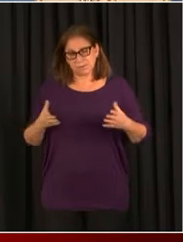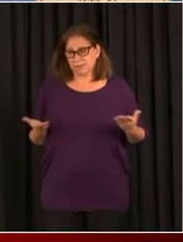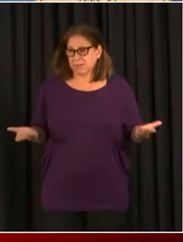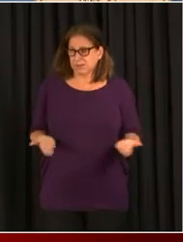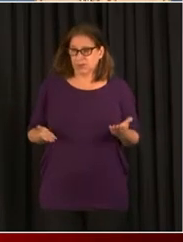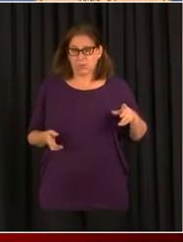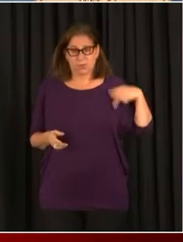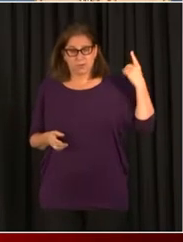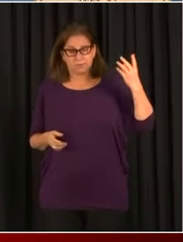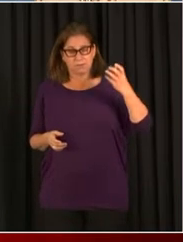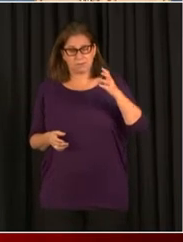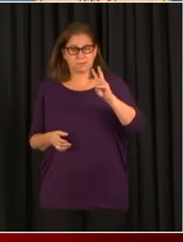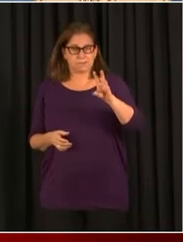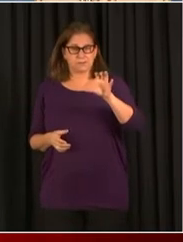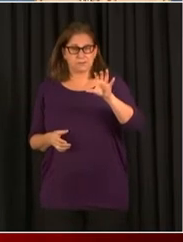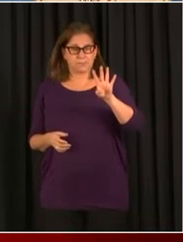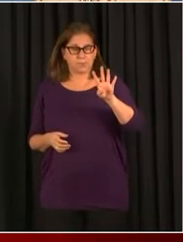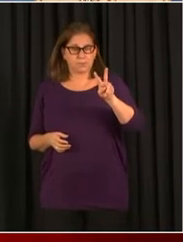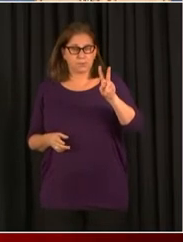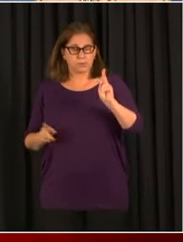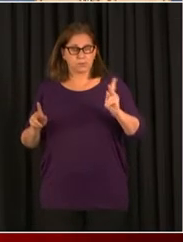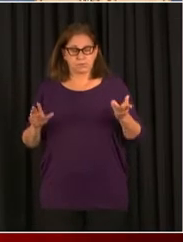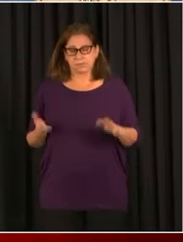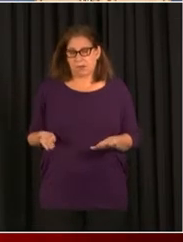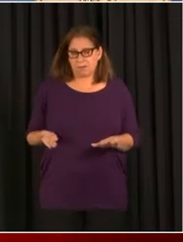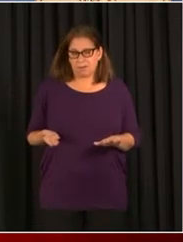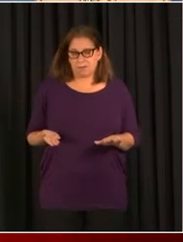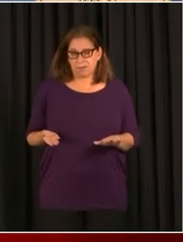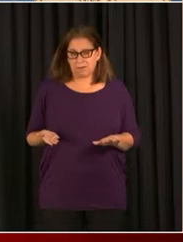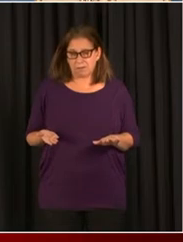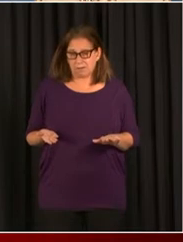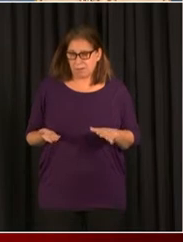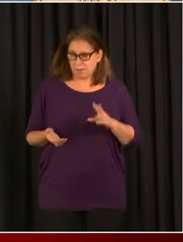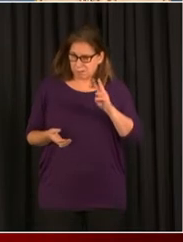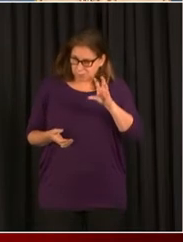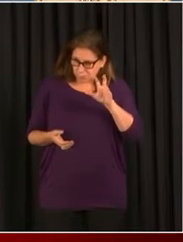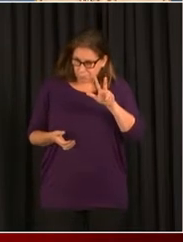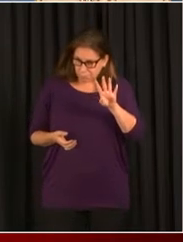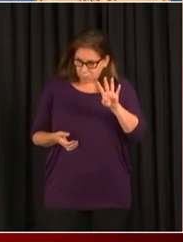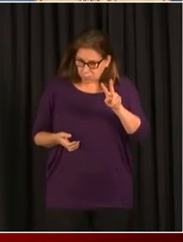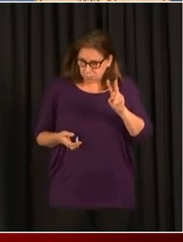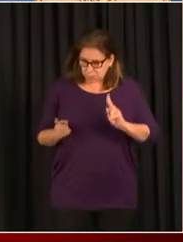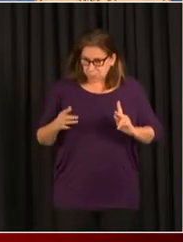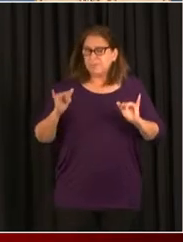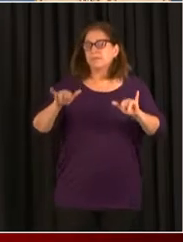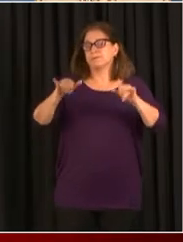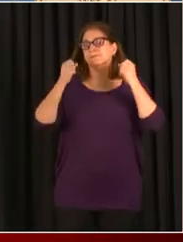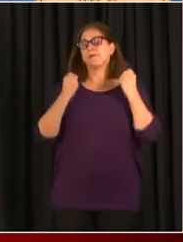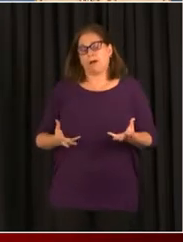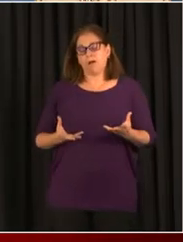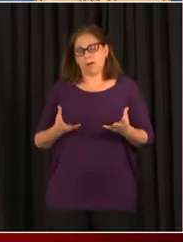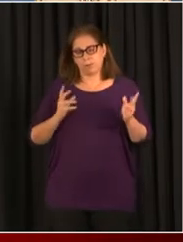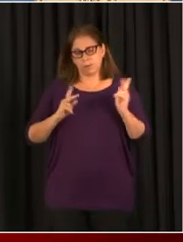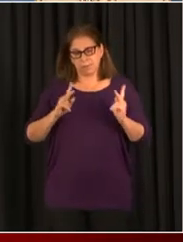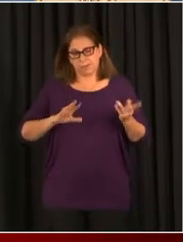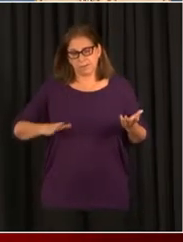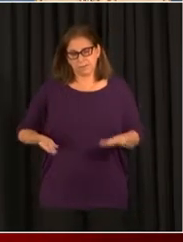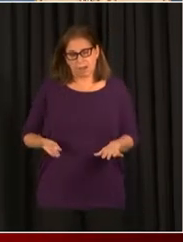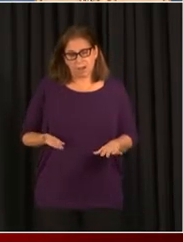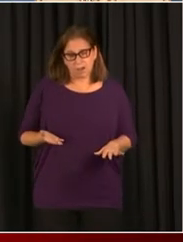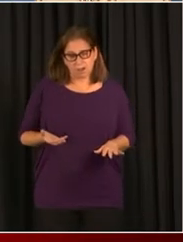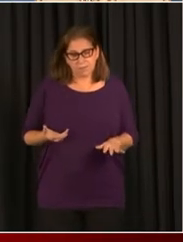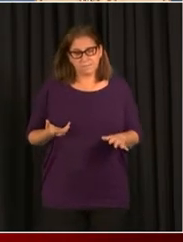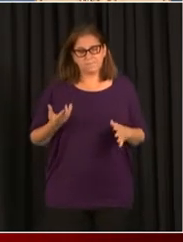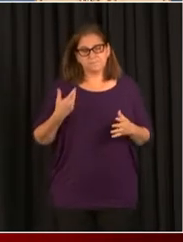that's 642 too many. So please, please pay attention to guidance, use your common sense,